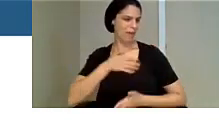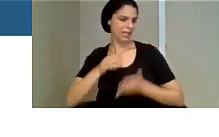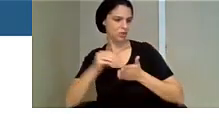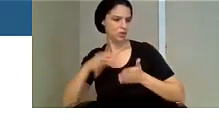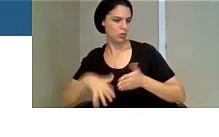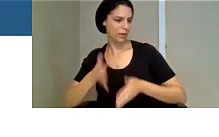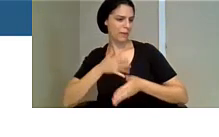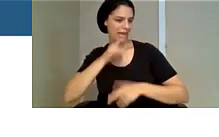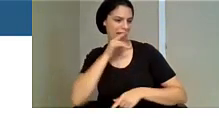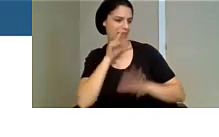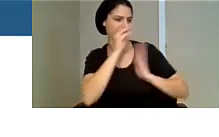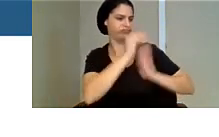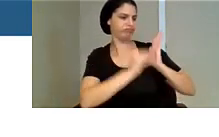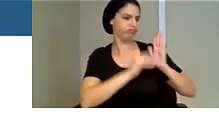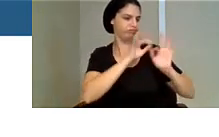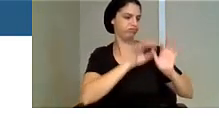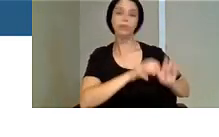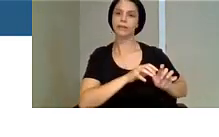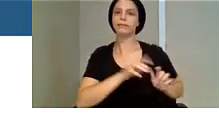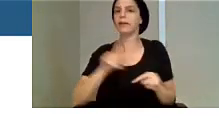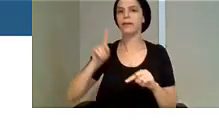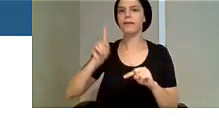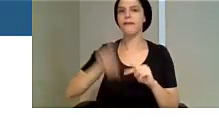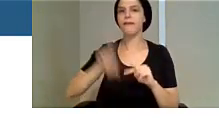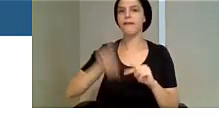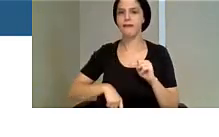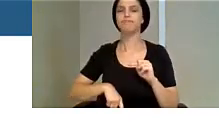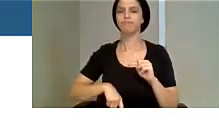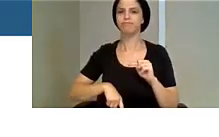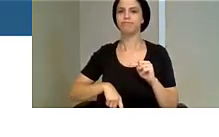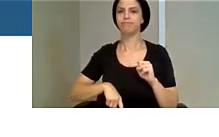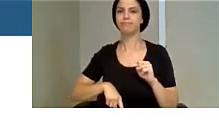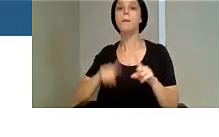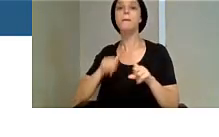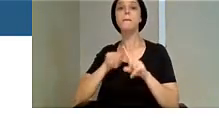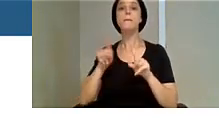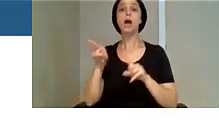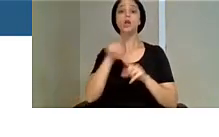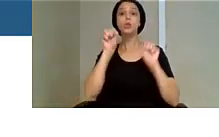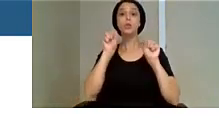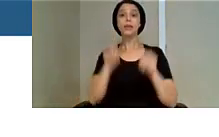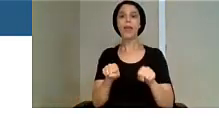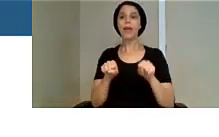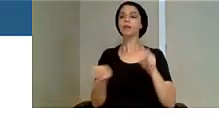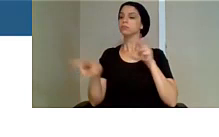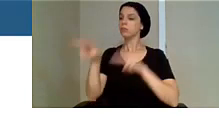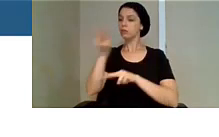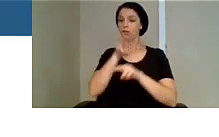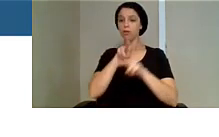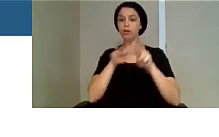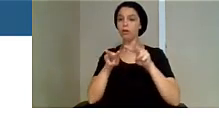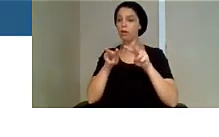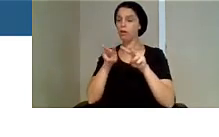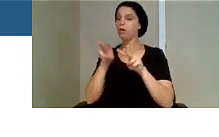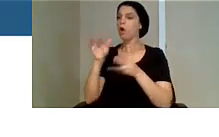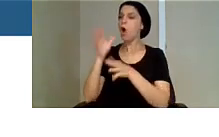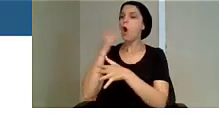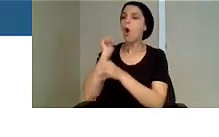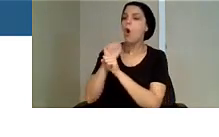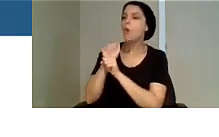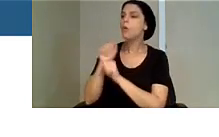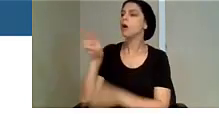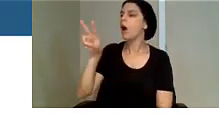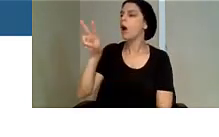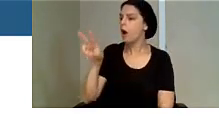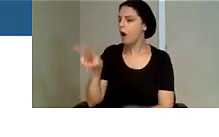you're viewing within your child's courses, but you can at least see them and understand and then give support to your child in knowing how to